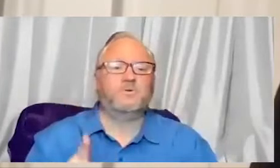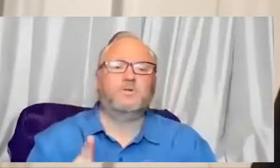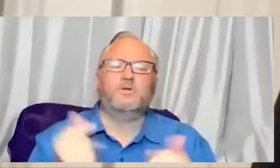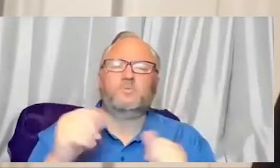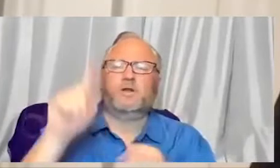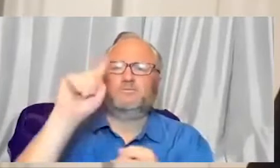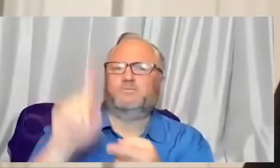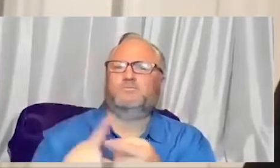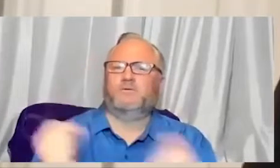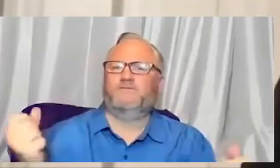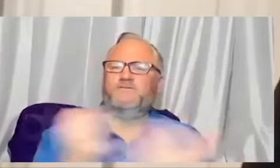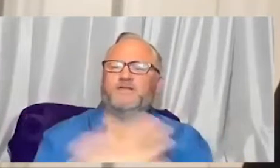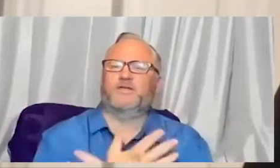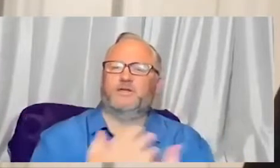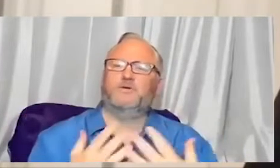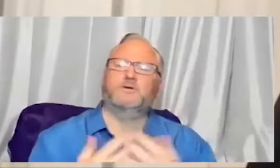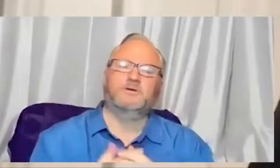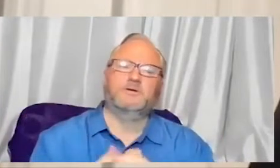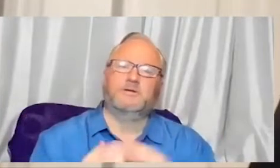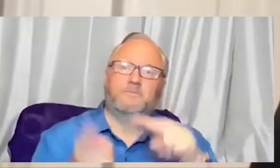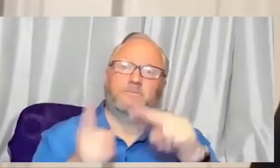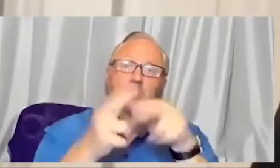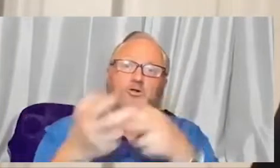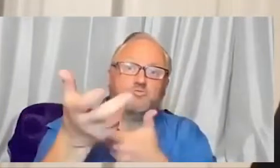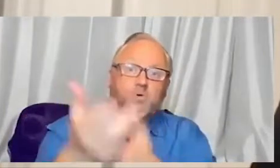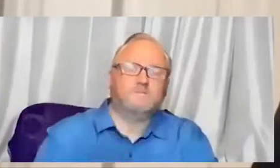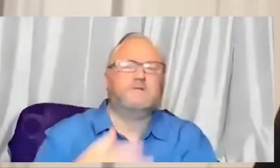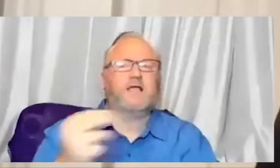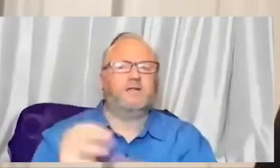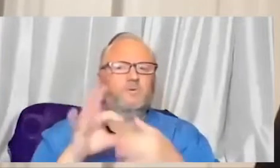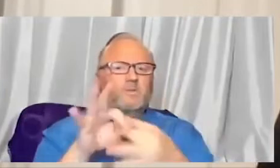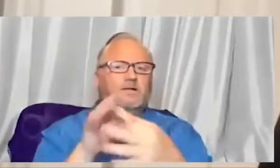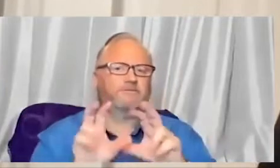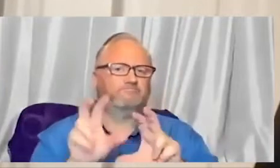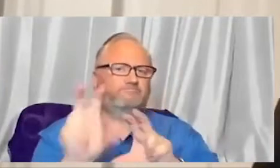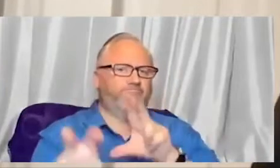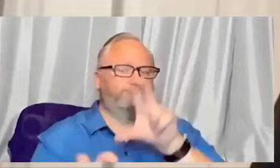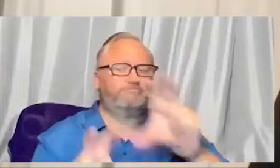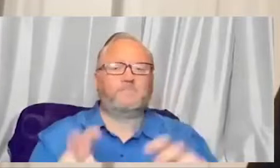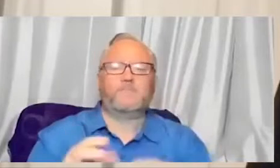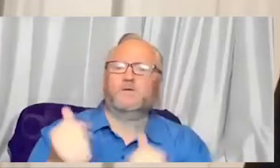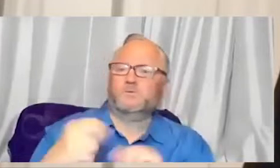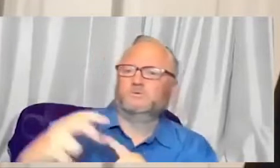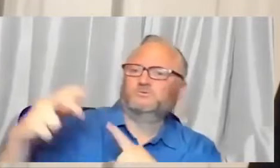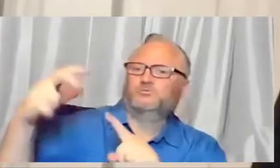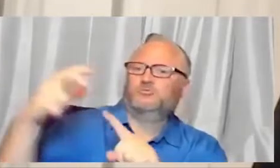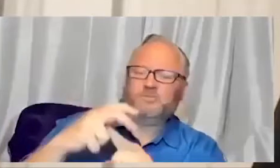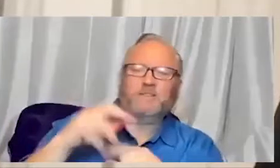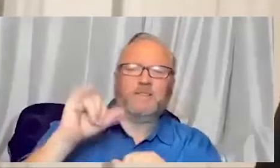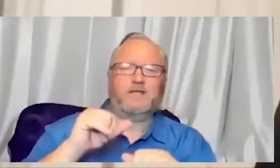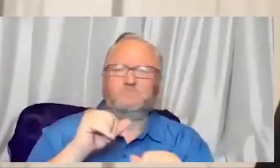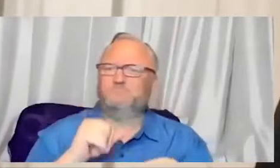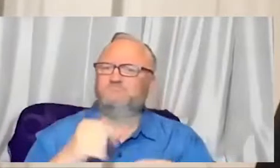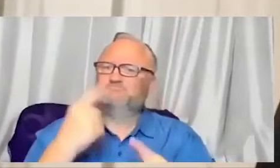building trust, investing in relationships, championing this just cause.